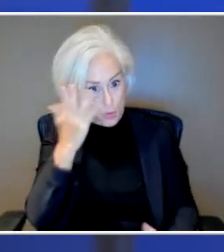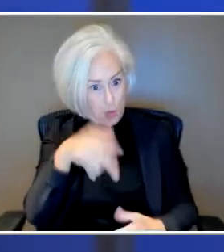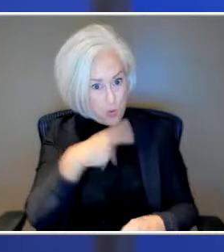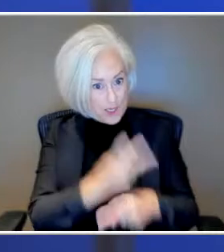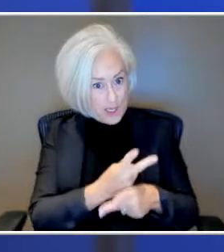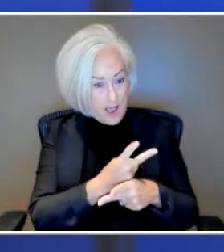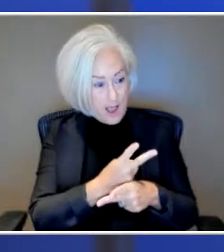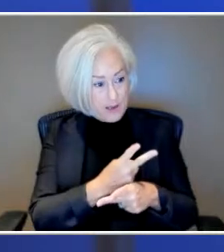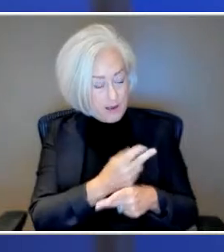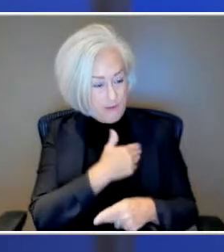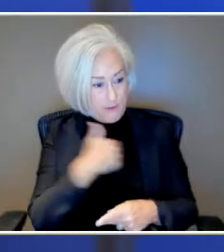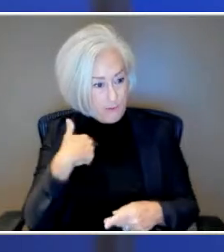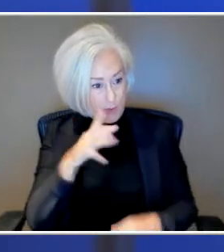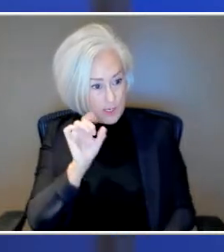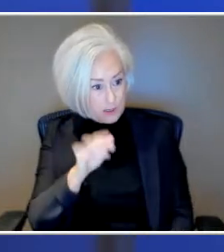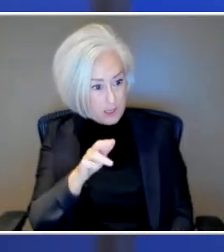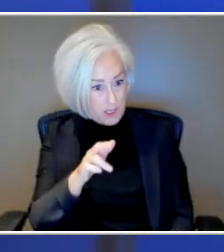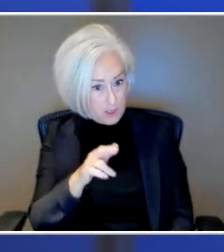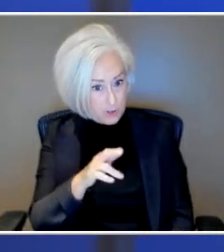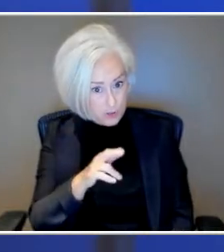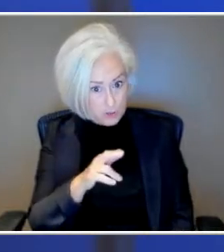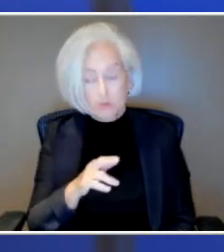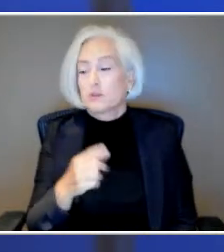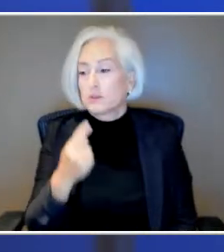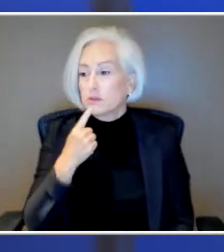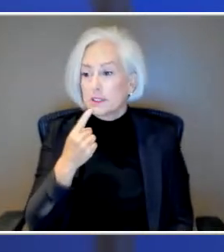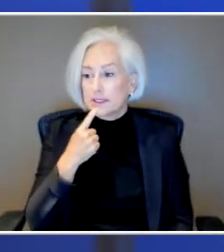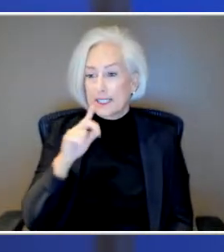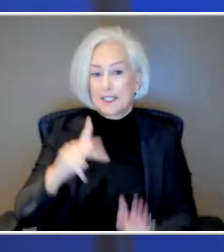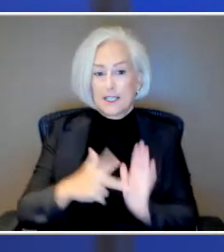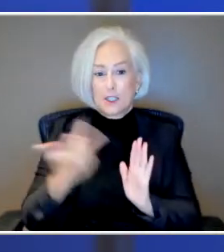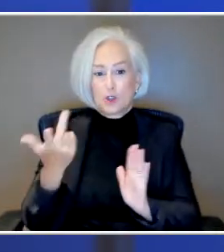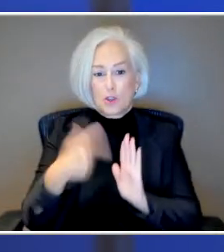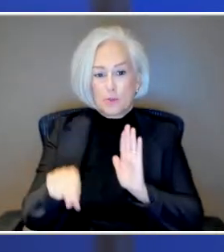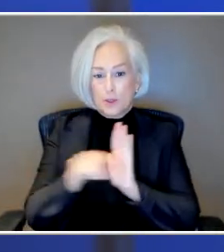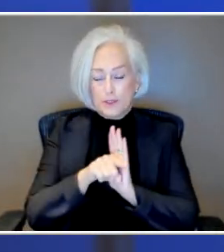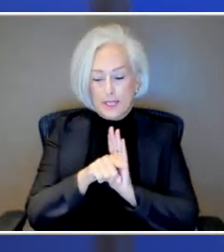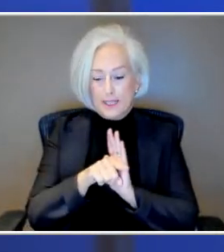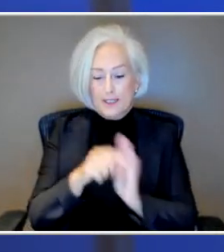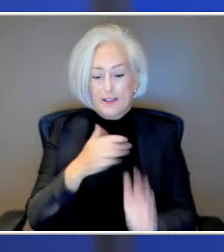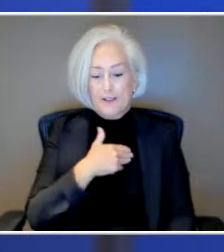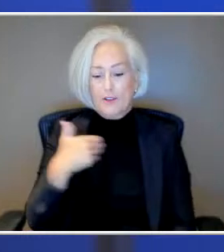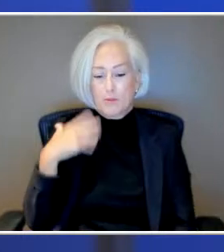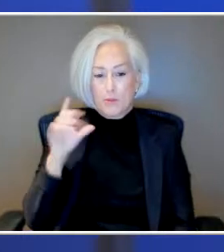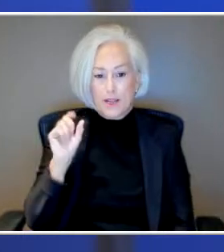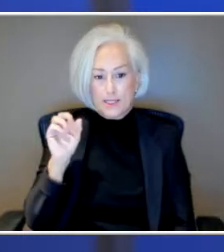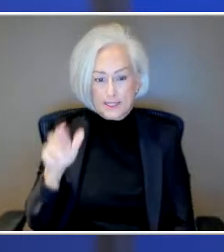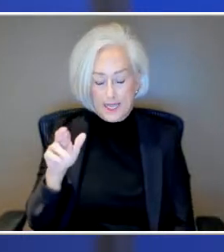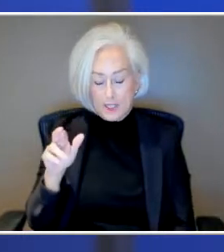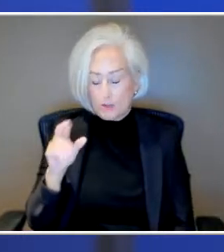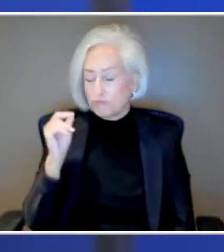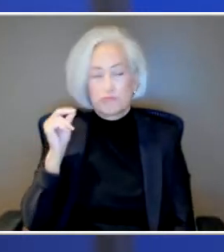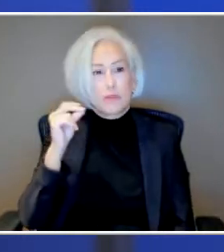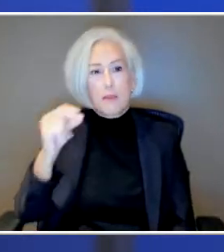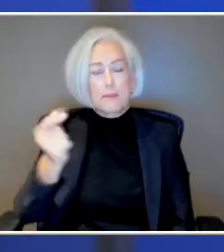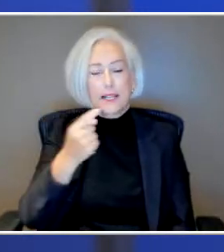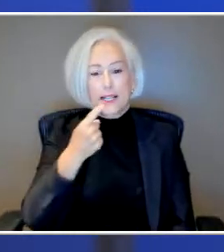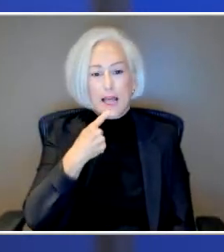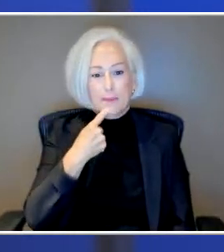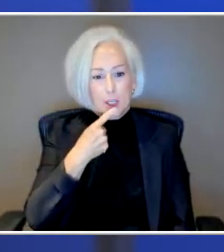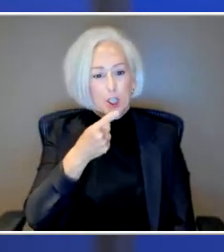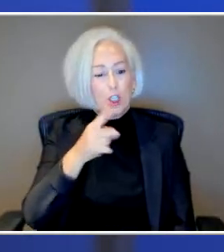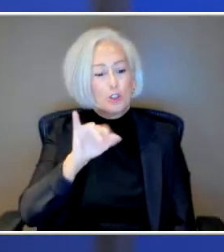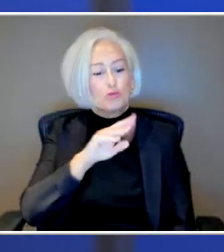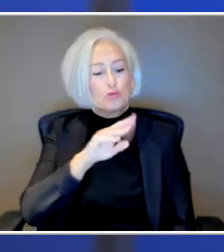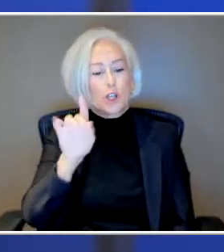cancer?" And she said, "They told me it's a triple negative breast cancer." Then immediately I just said, "Jill, we need to get